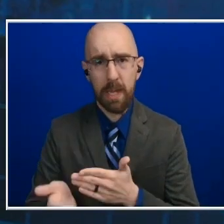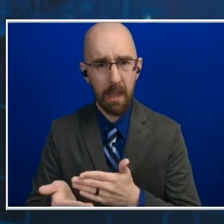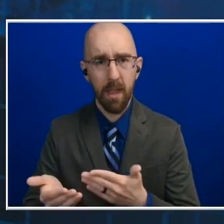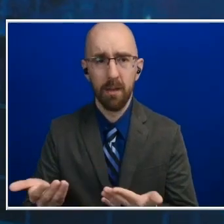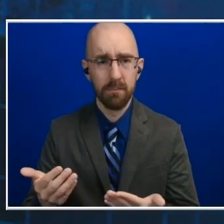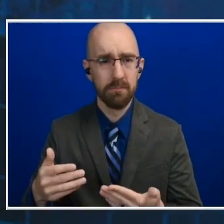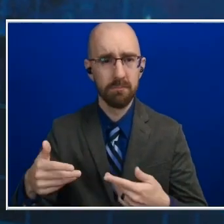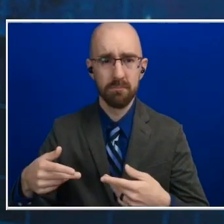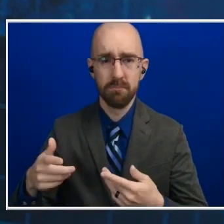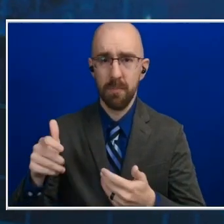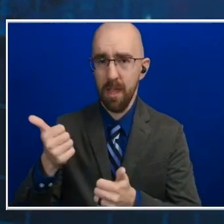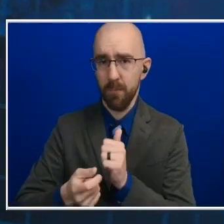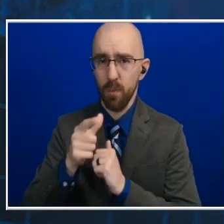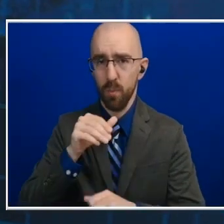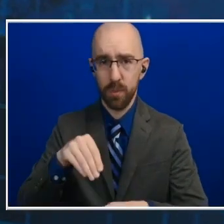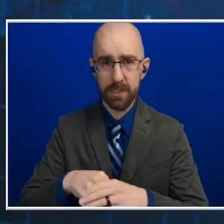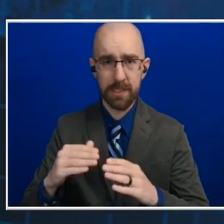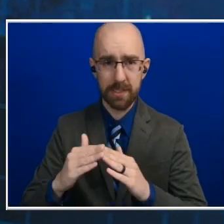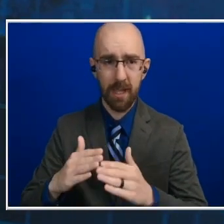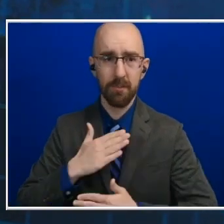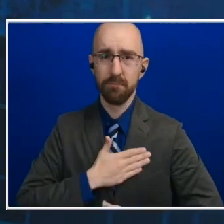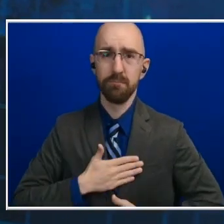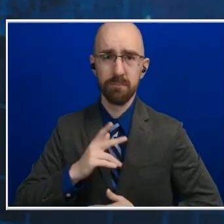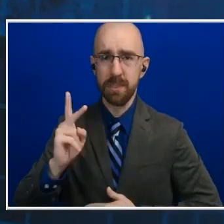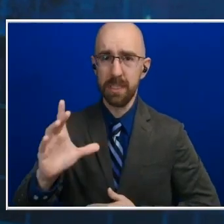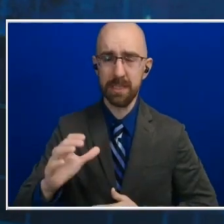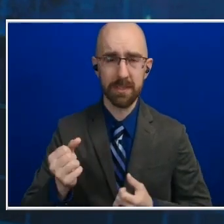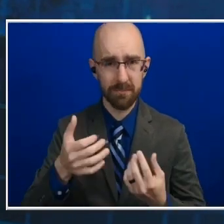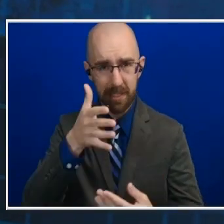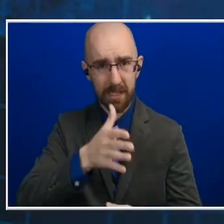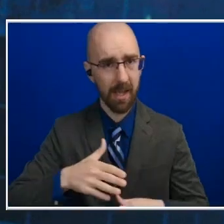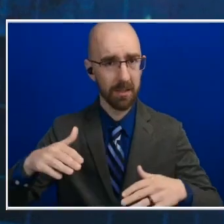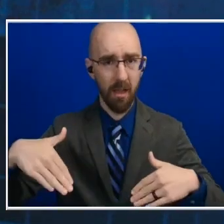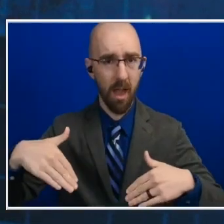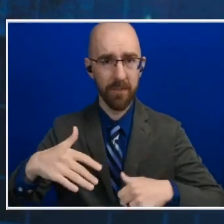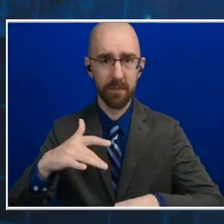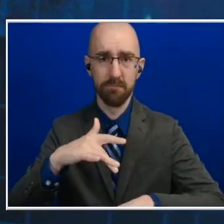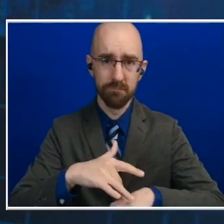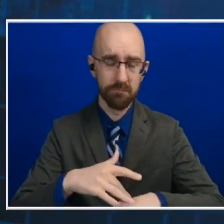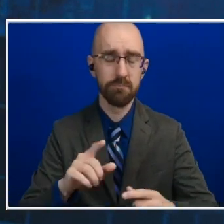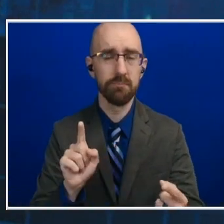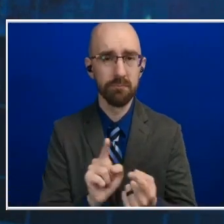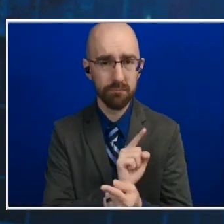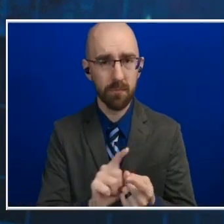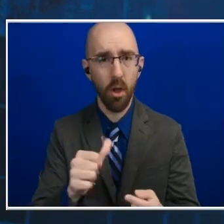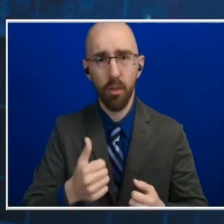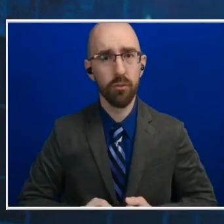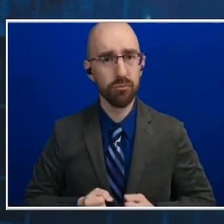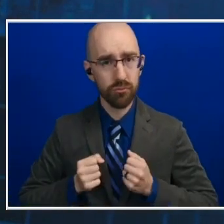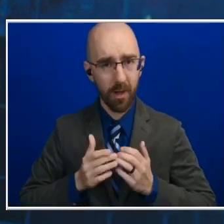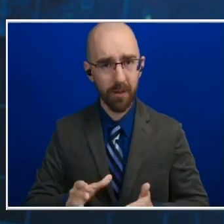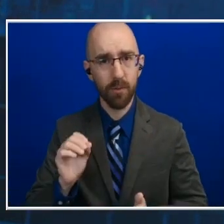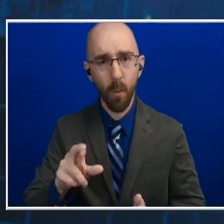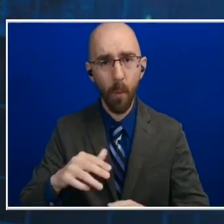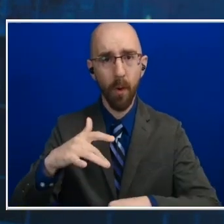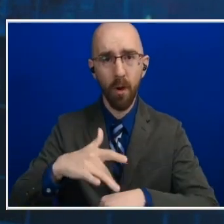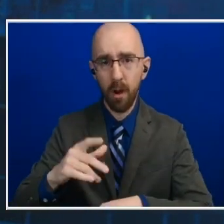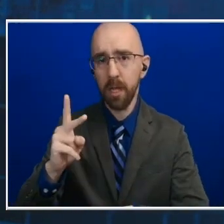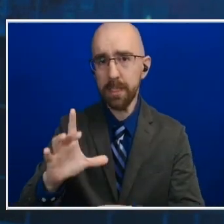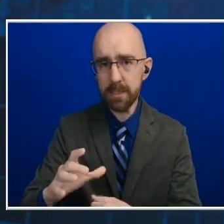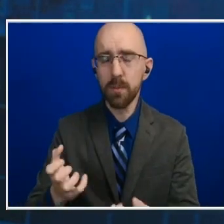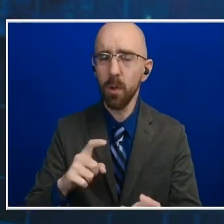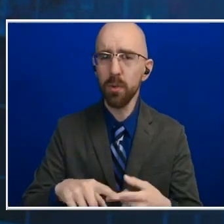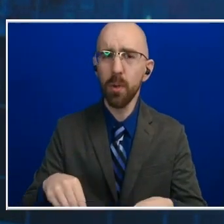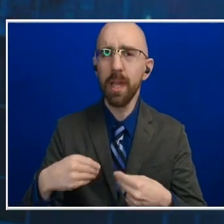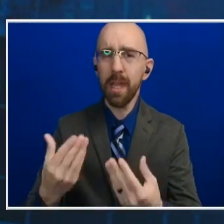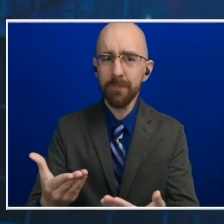kind of enjoy Kansas City, because a lot of guys haven't met other survivors and or been to Kansas City, so we wanted to try to give them like a weekend getaway